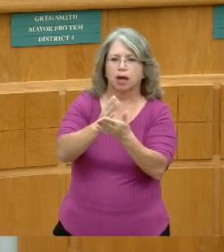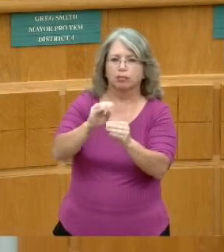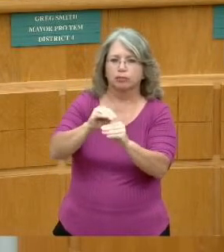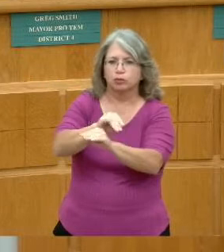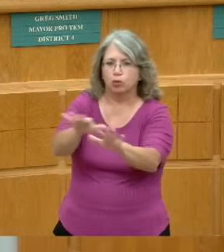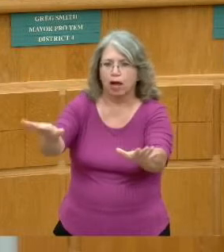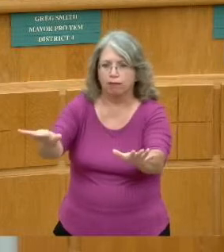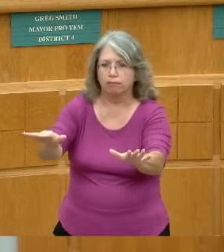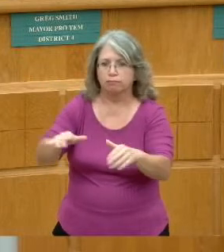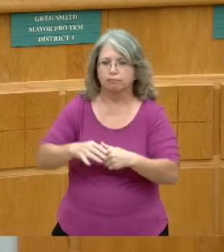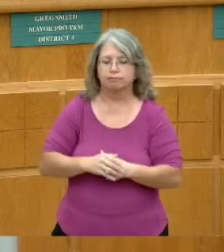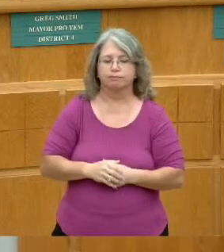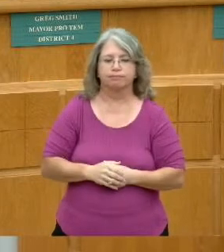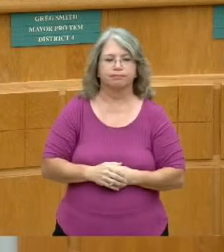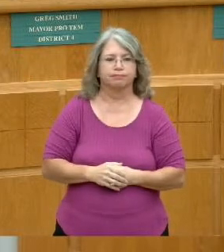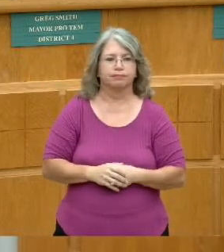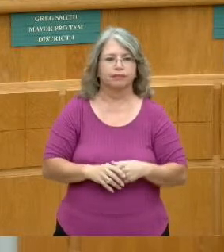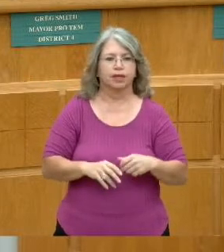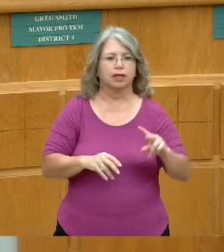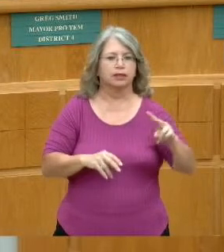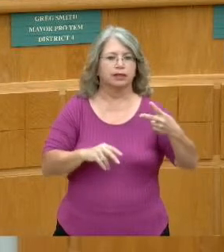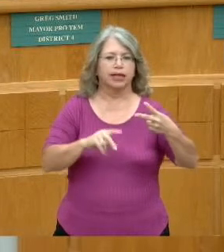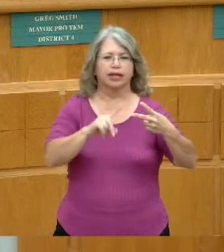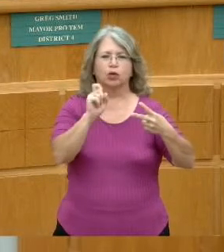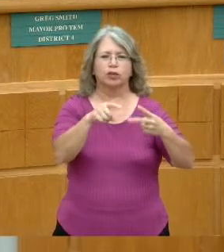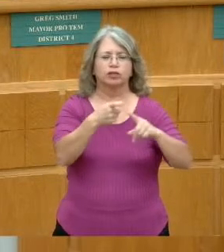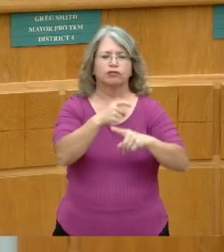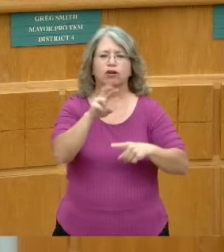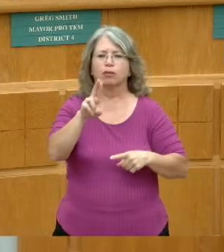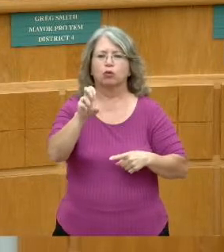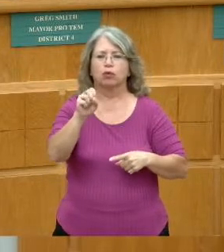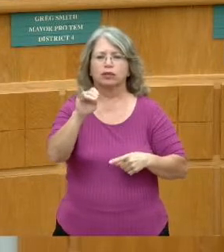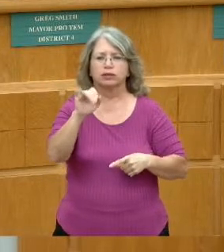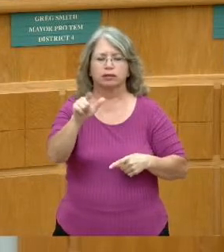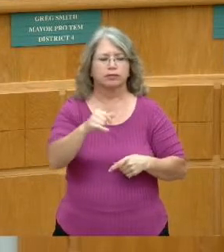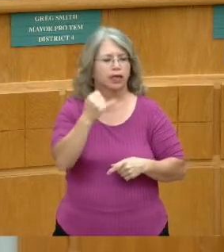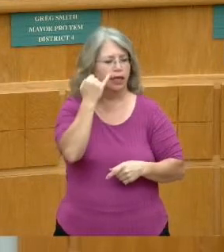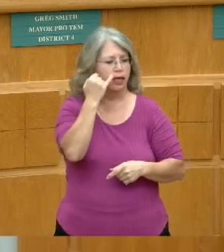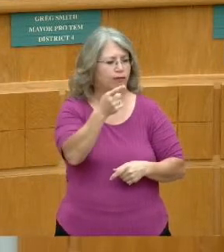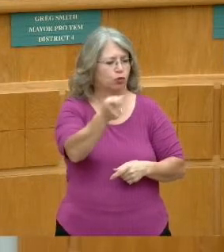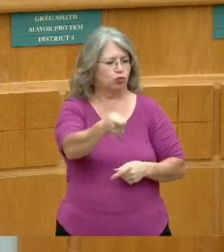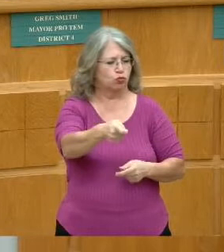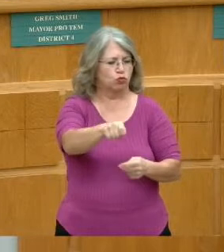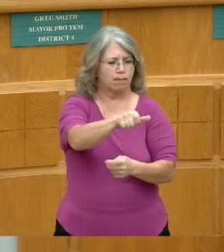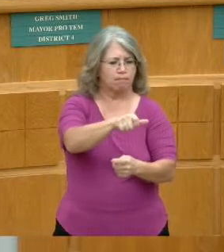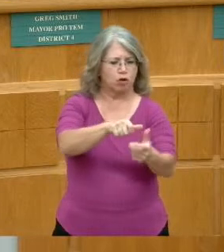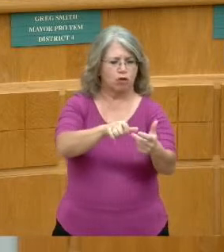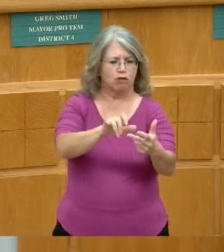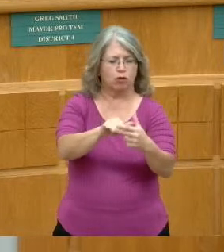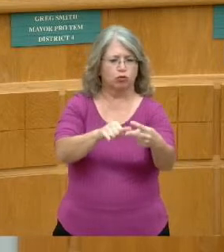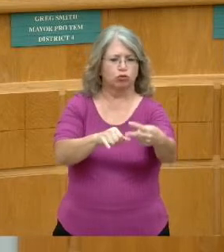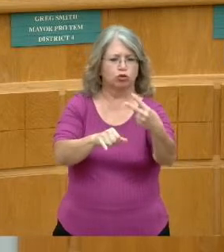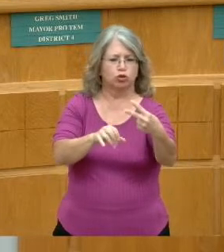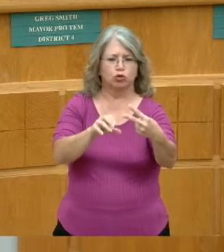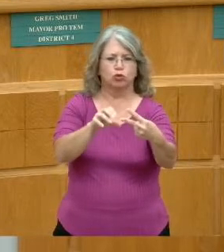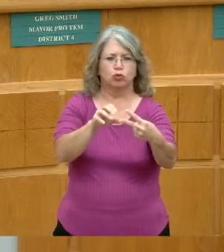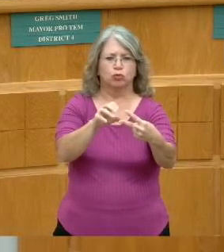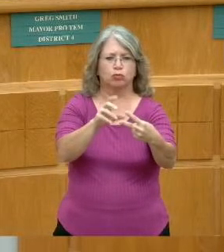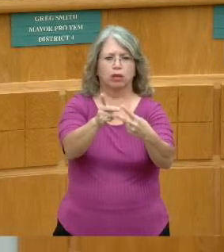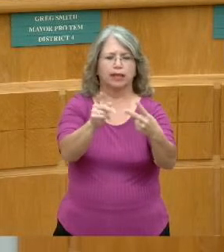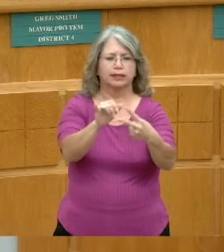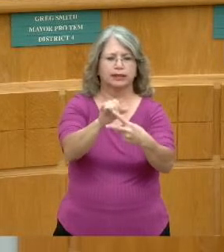Thank you. Second question from Russell. If you remove hotspots, outbreaks, what does the transmission rate look